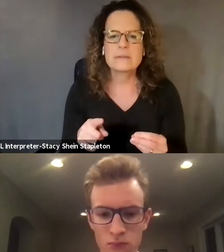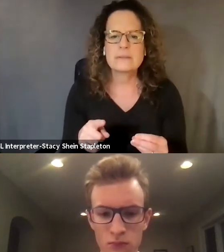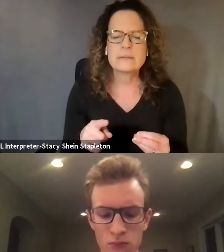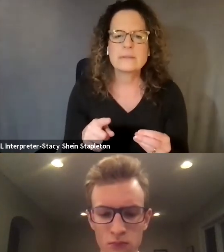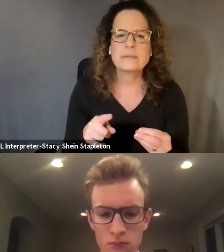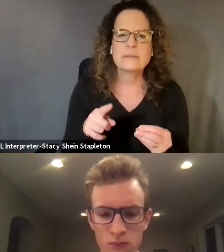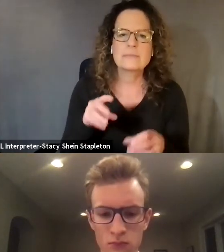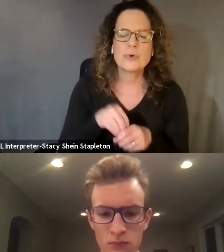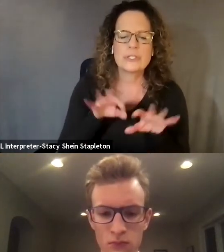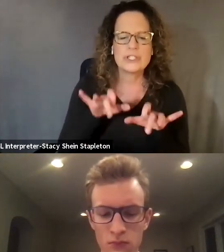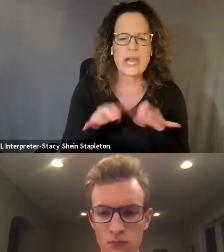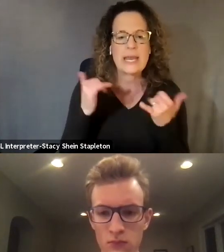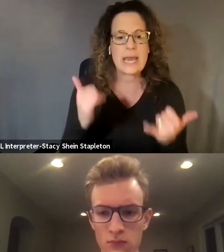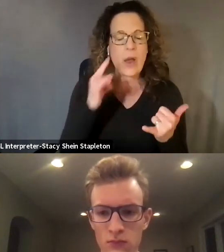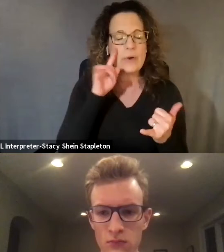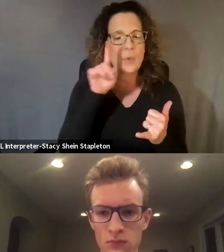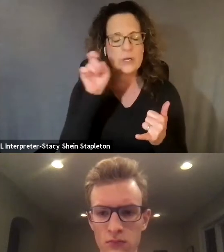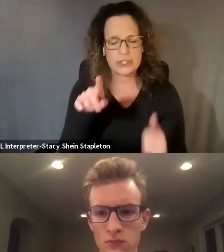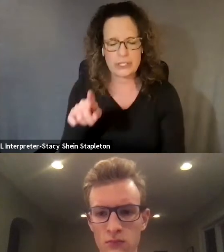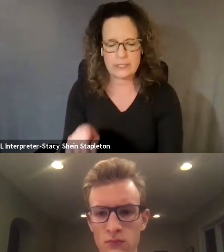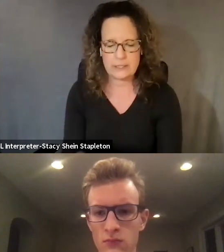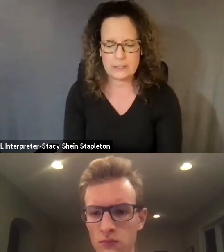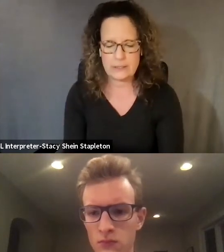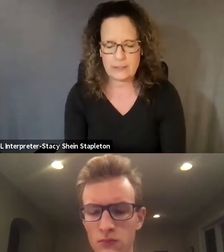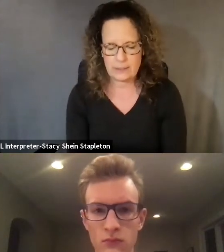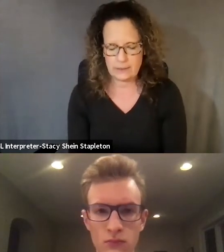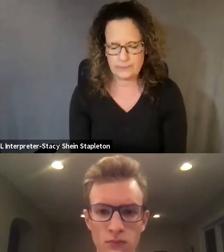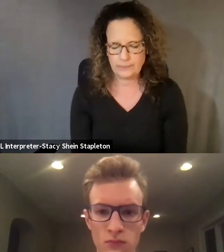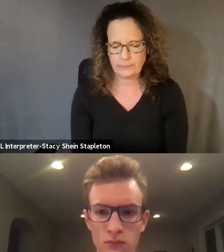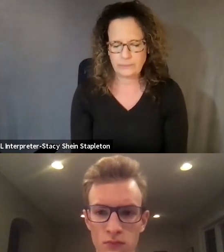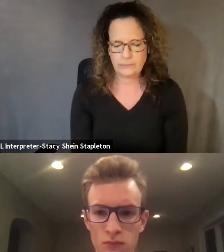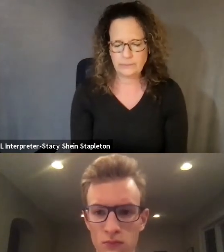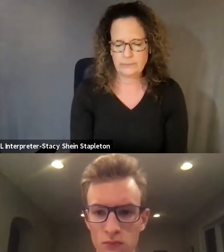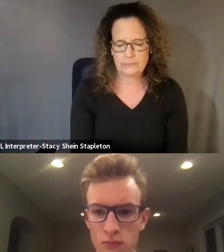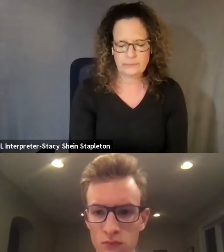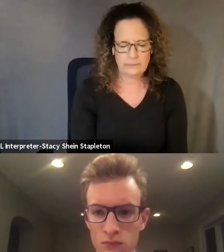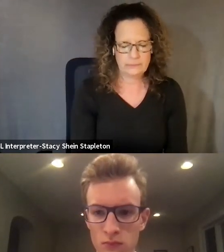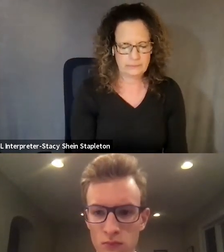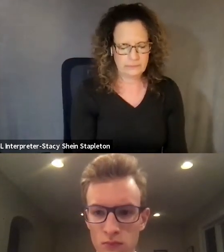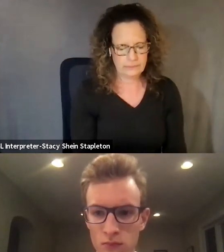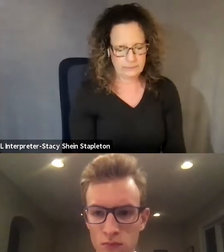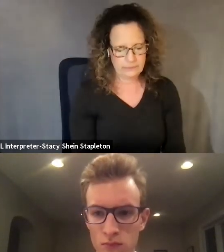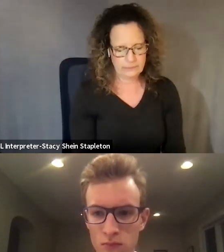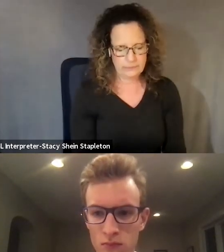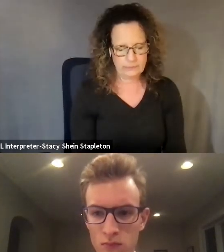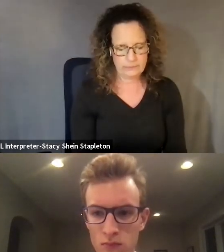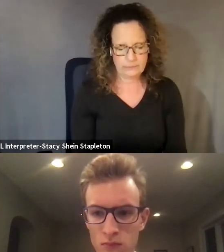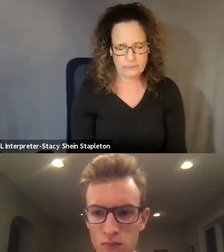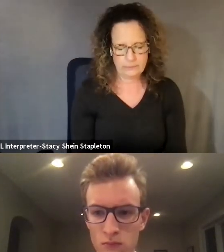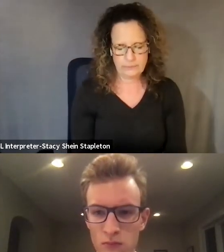them in now. I will say this, Yeah, go ahead, Cam. not so much a question, but just a wrap up.